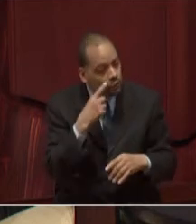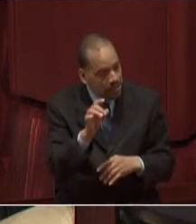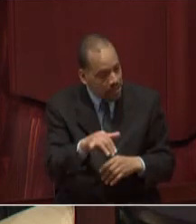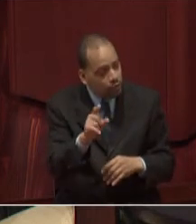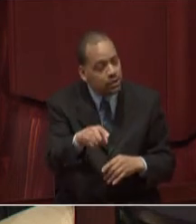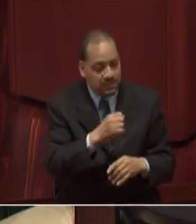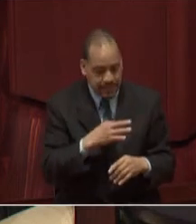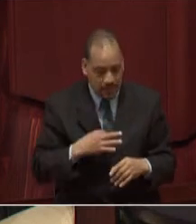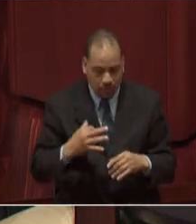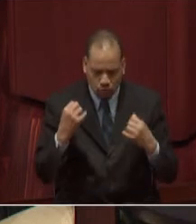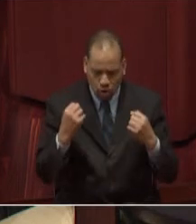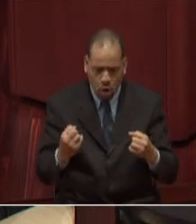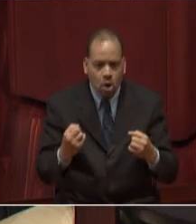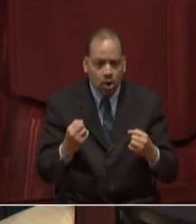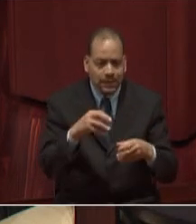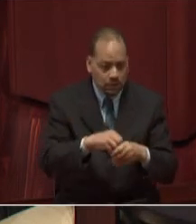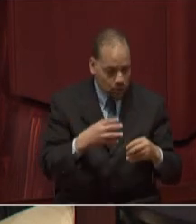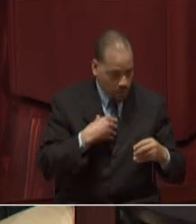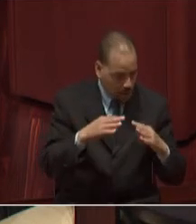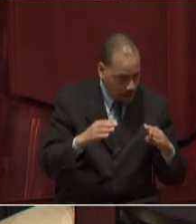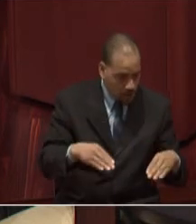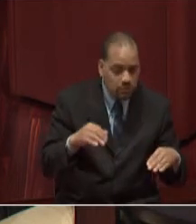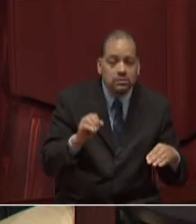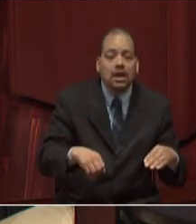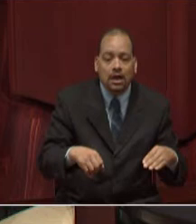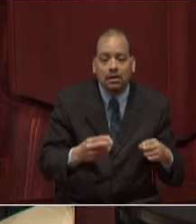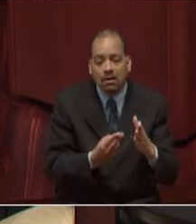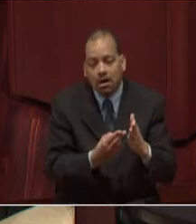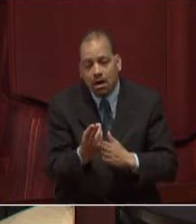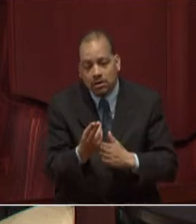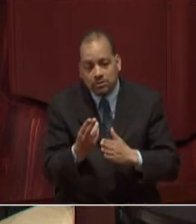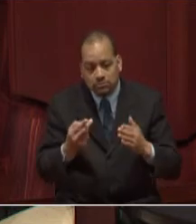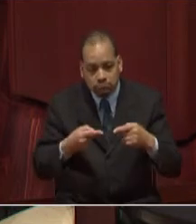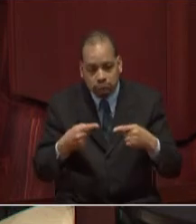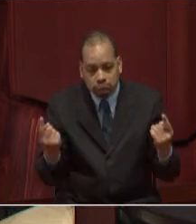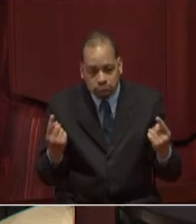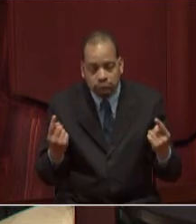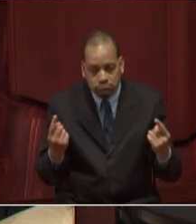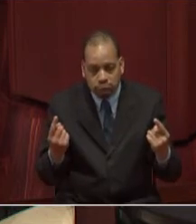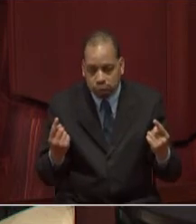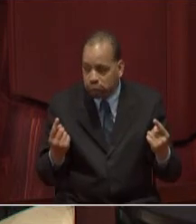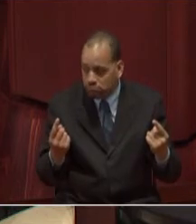staff that could bring him honest disagreements,